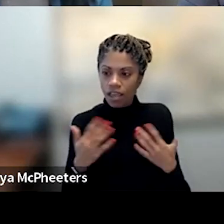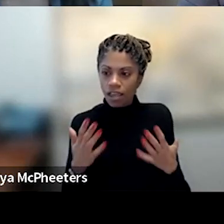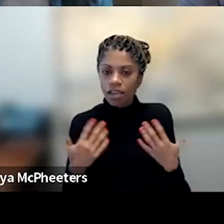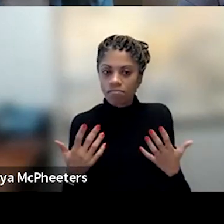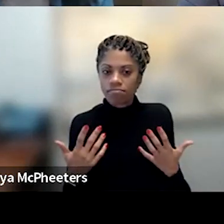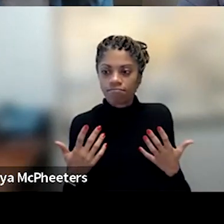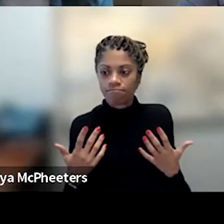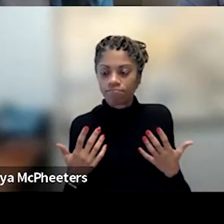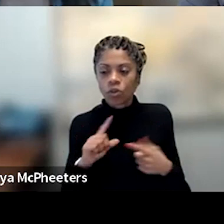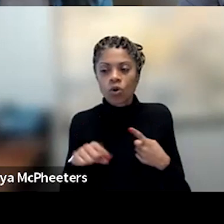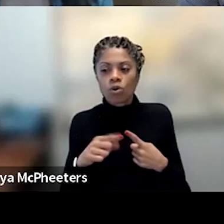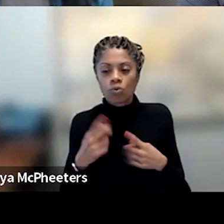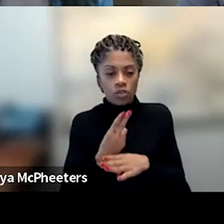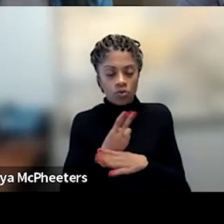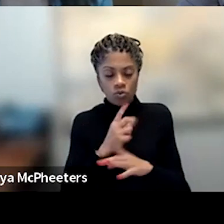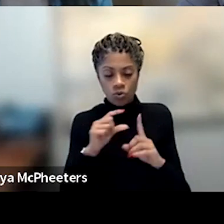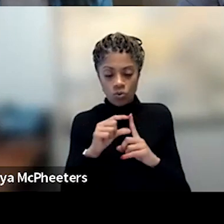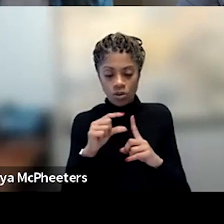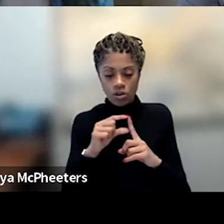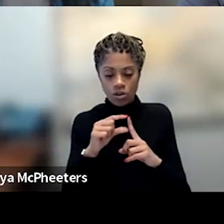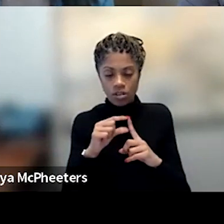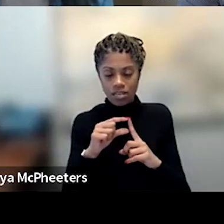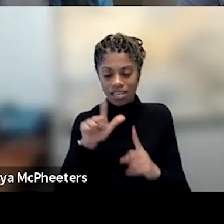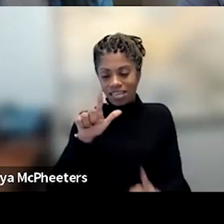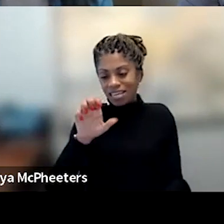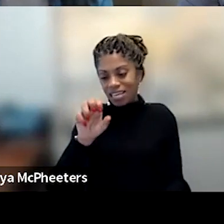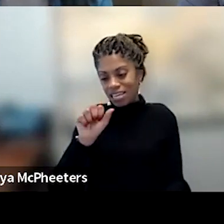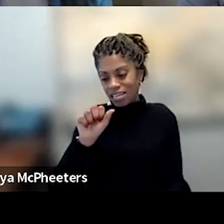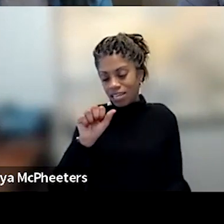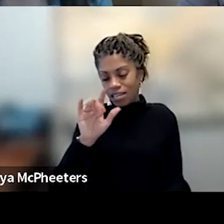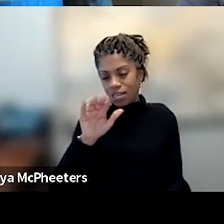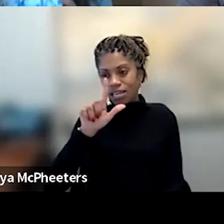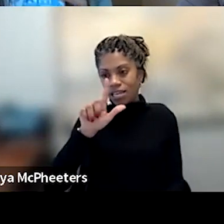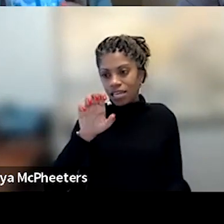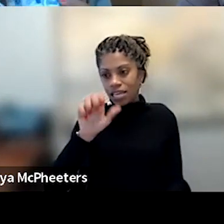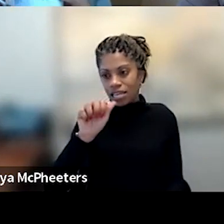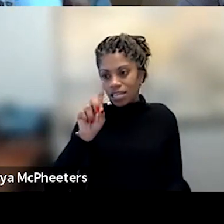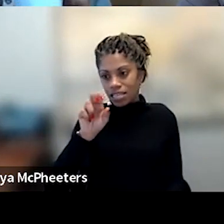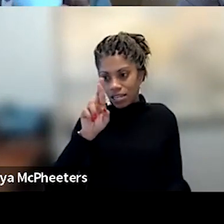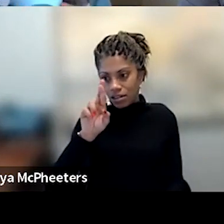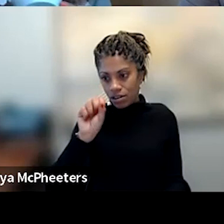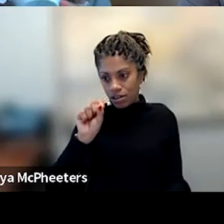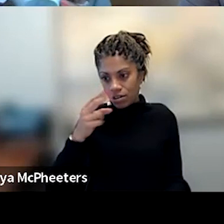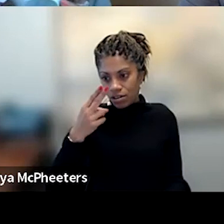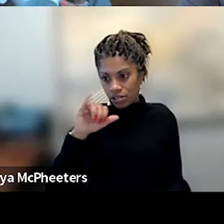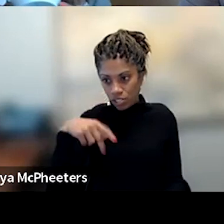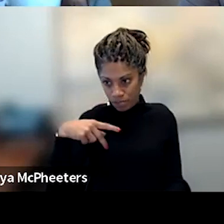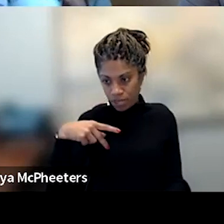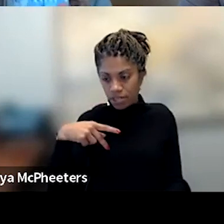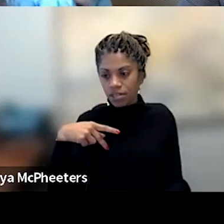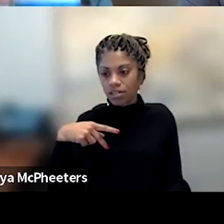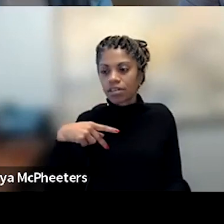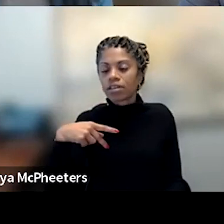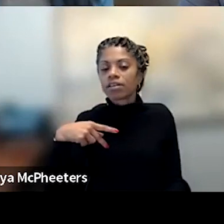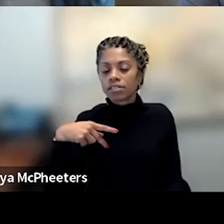been using the word leadership and talking about our potentially resistant leader, I think we mostly have been implying the